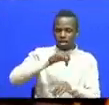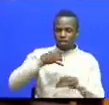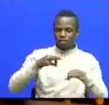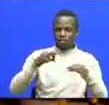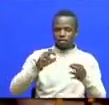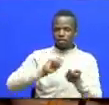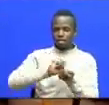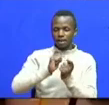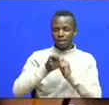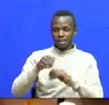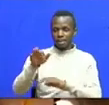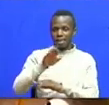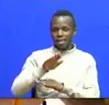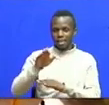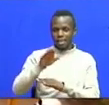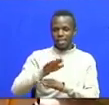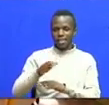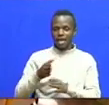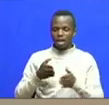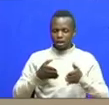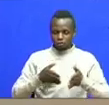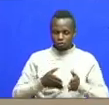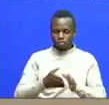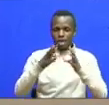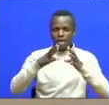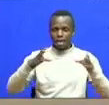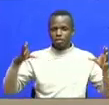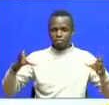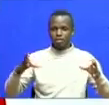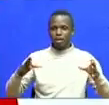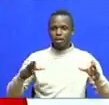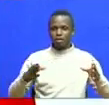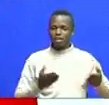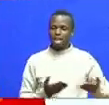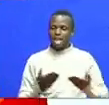Area by diversifying and expanding exports